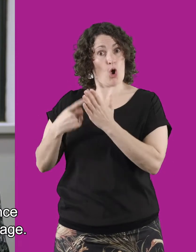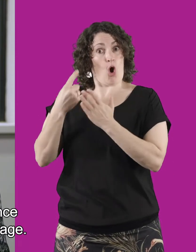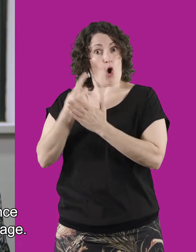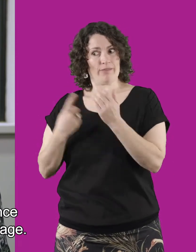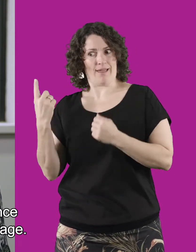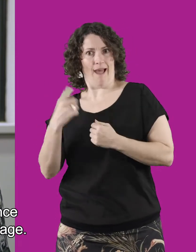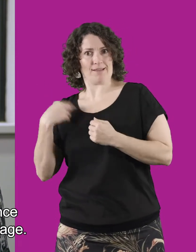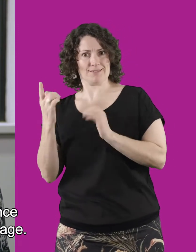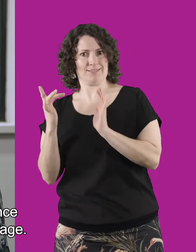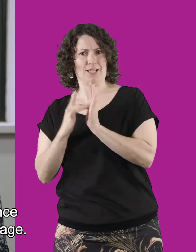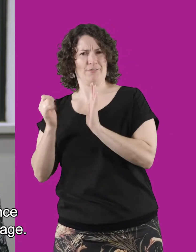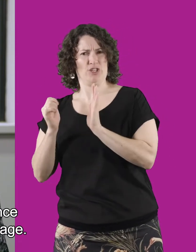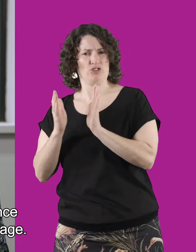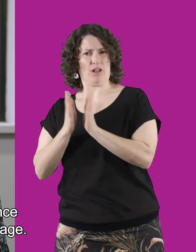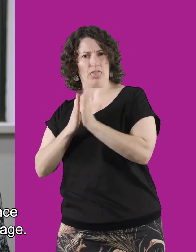that